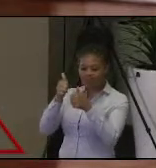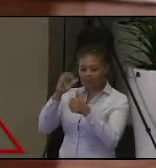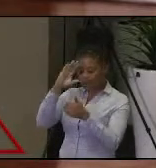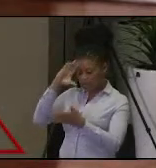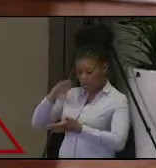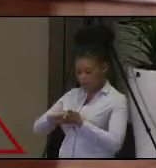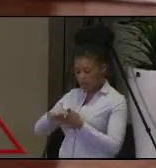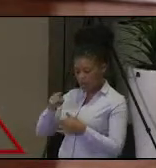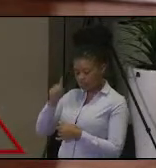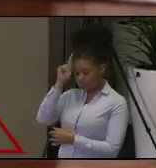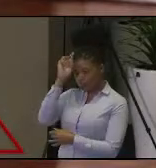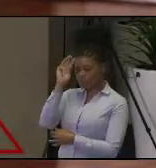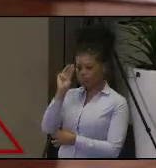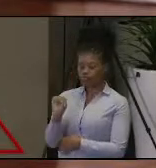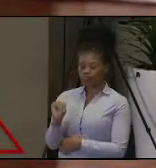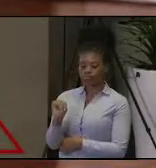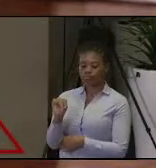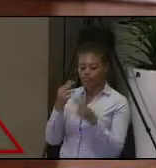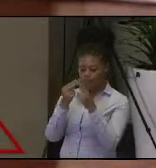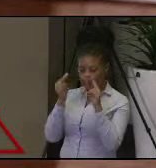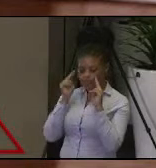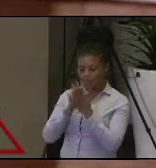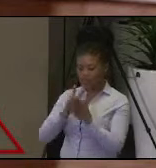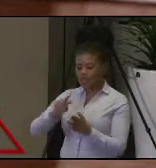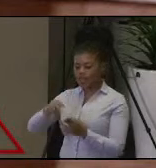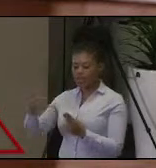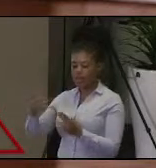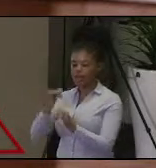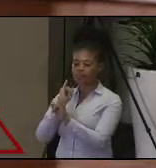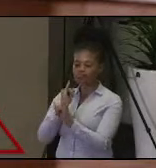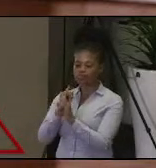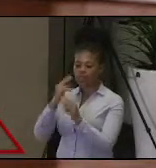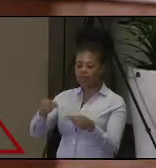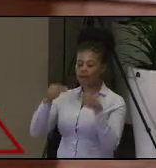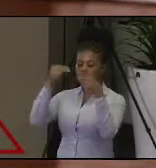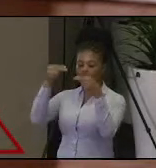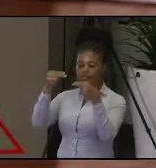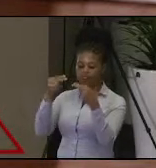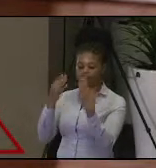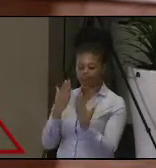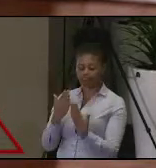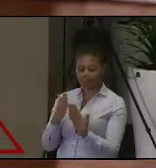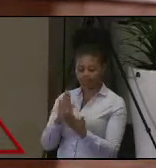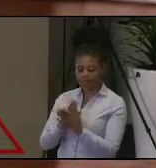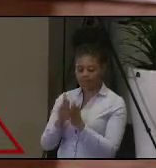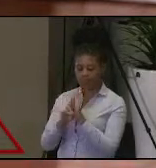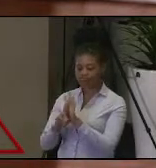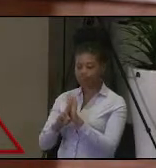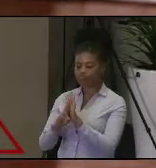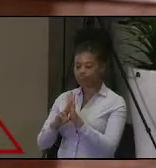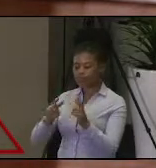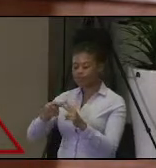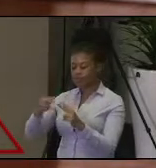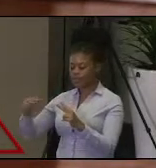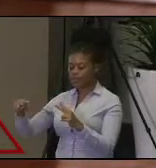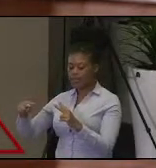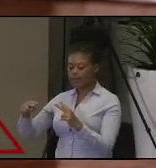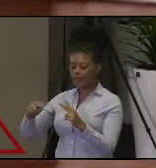from Mandela University and other institutions of higher learning, representatives of civil